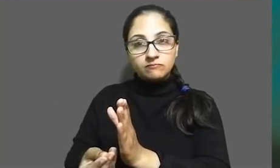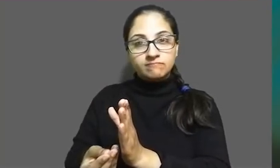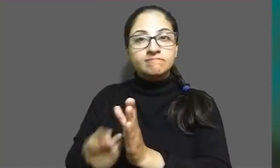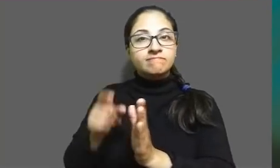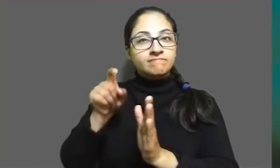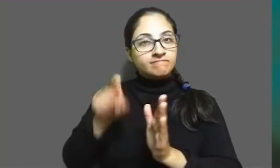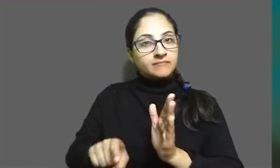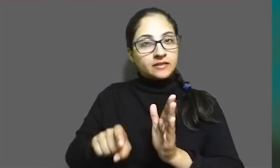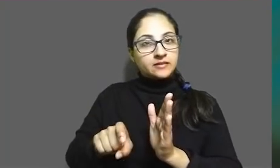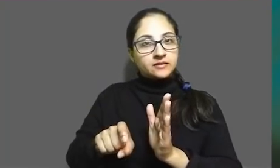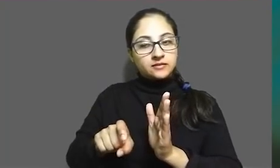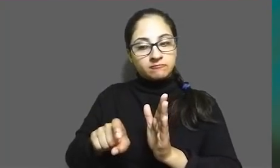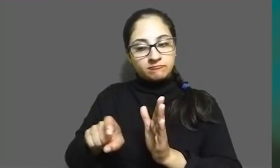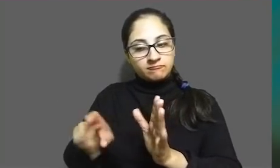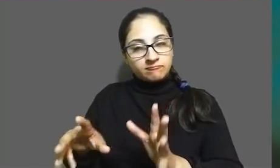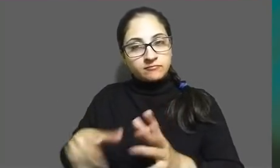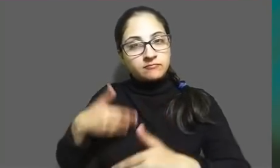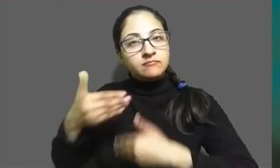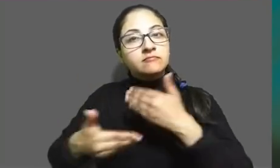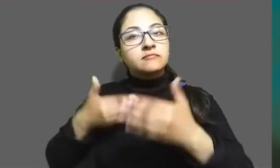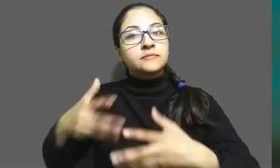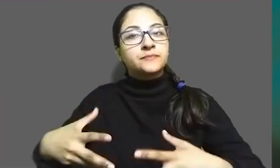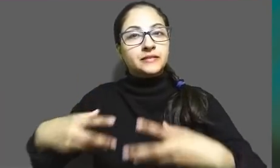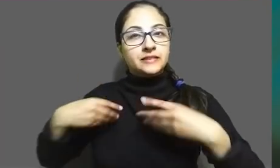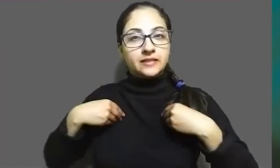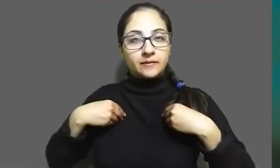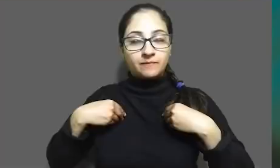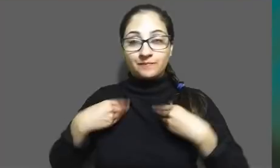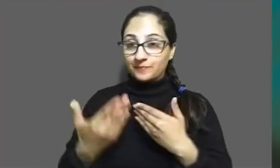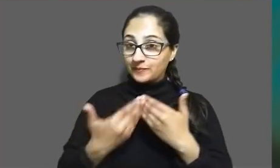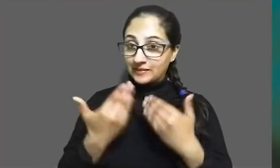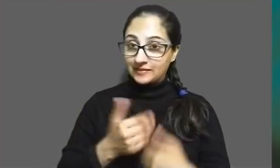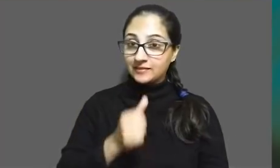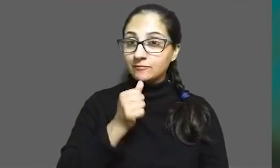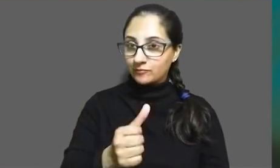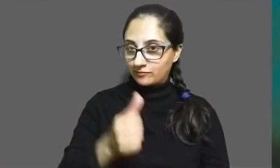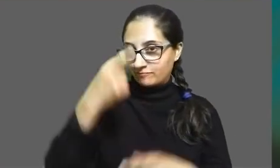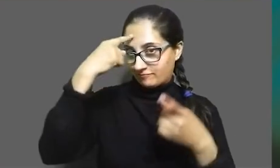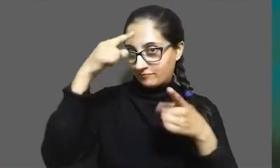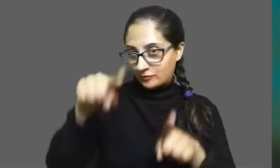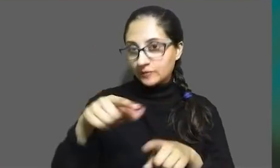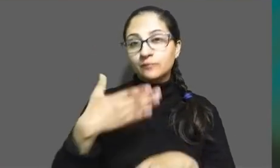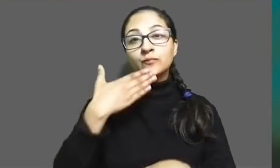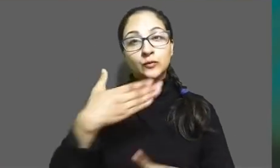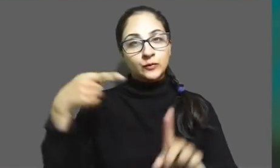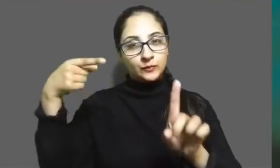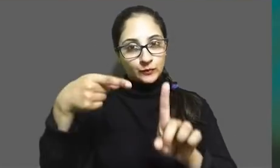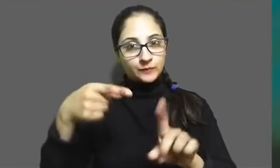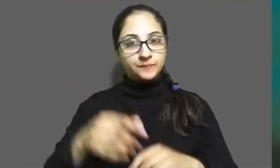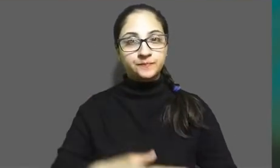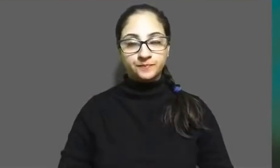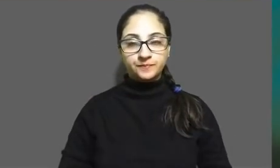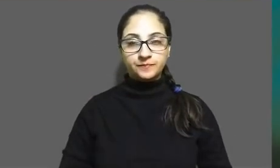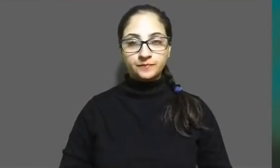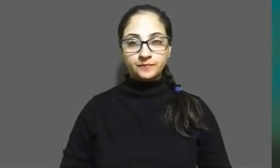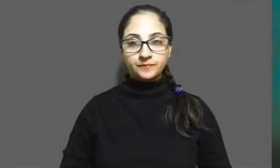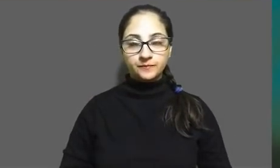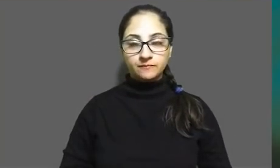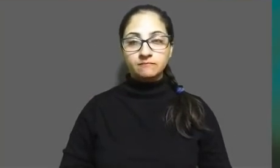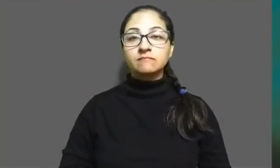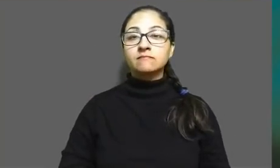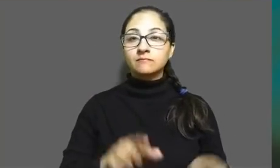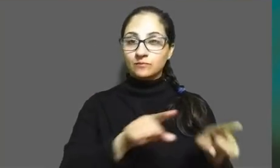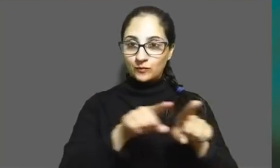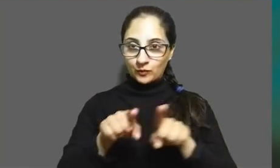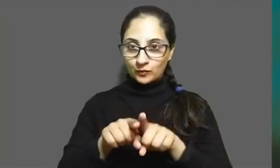because loss requires that we let go of things. I just love the way that you brought that